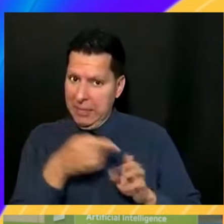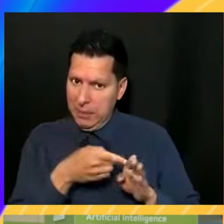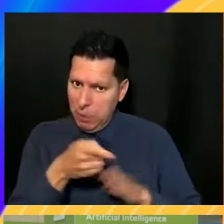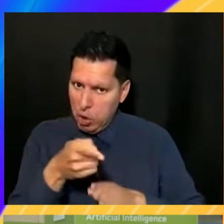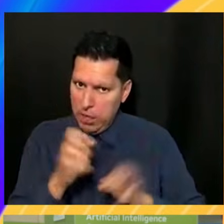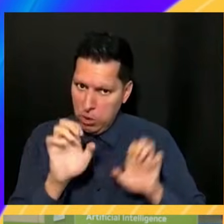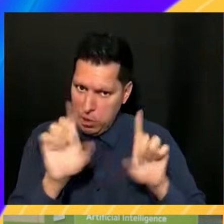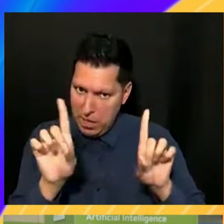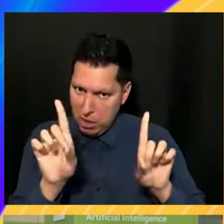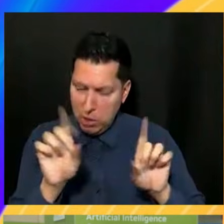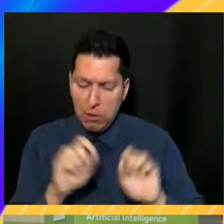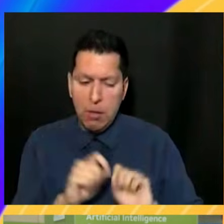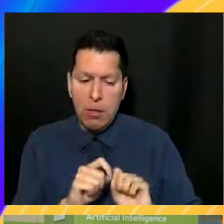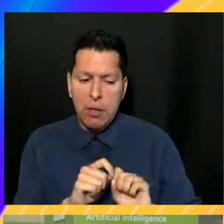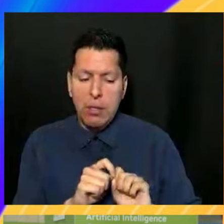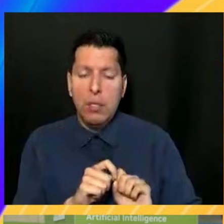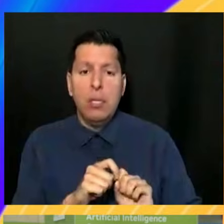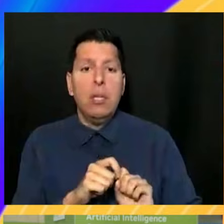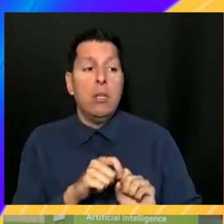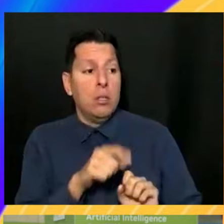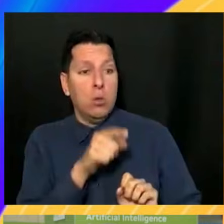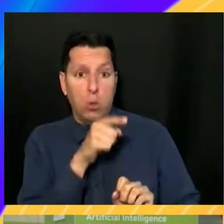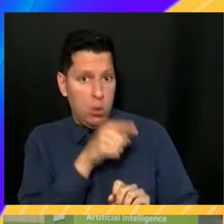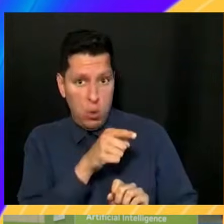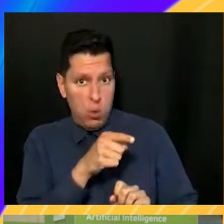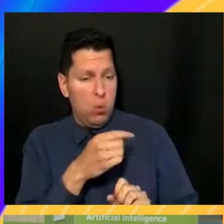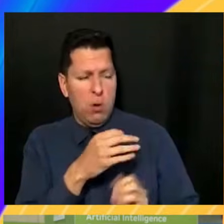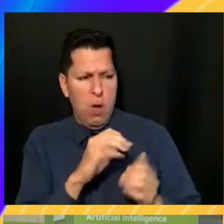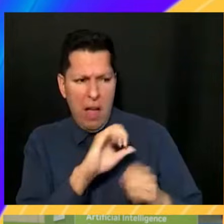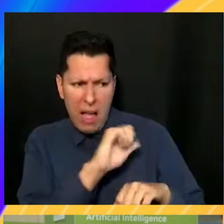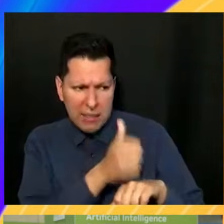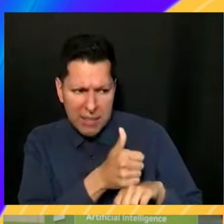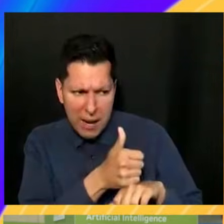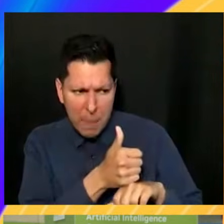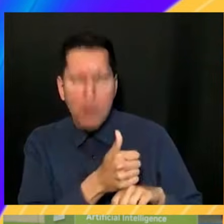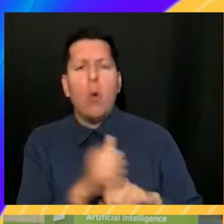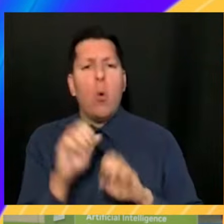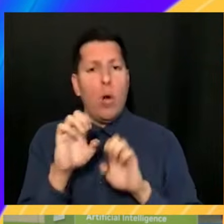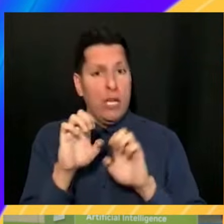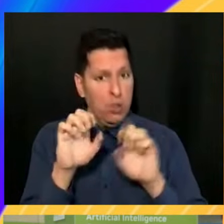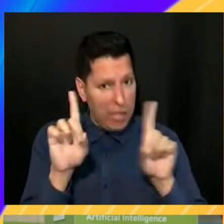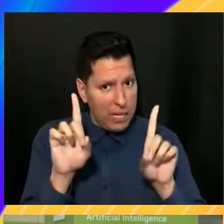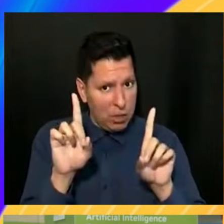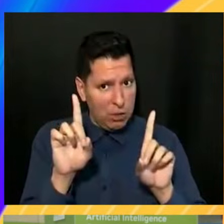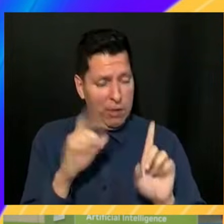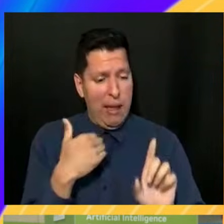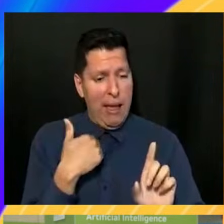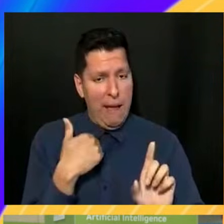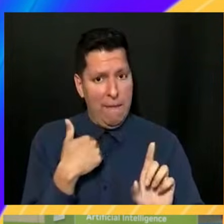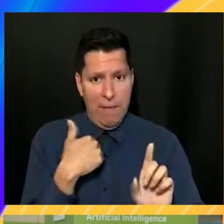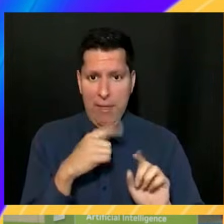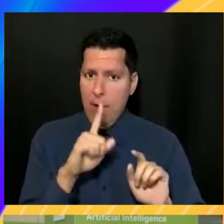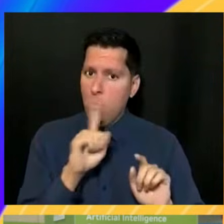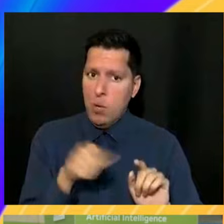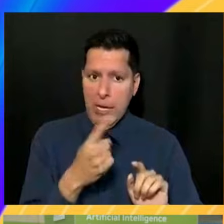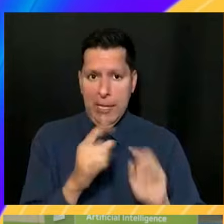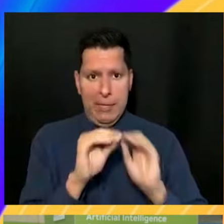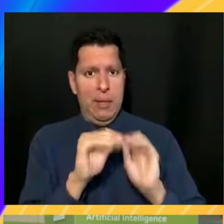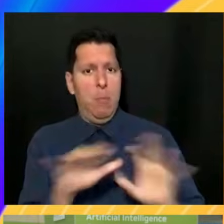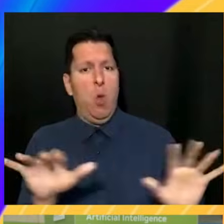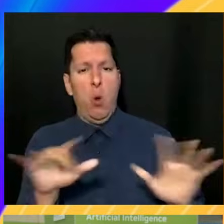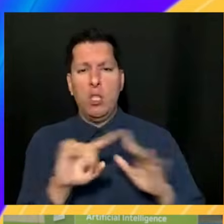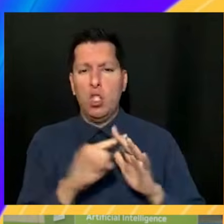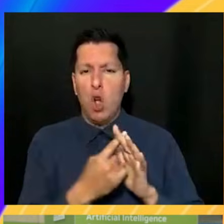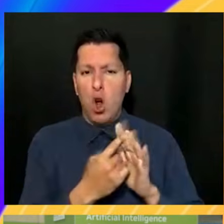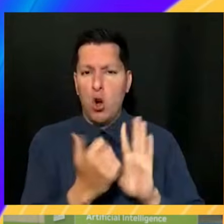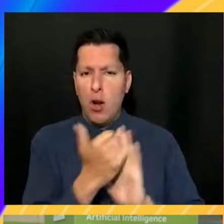this is, to your earlier question, how it lays out the account. So there's an education OU, and it deploys some starter accounts for you in that